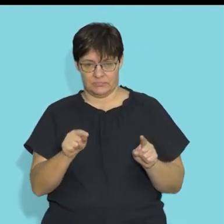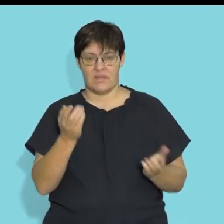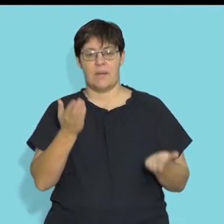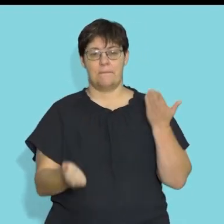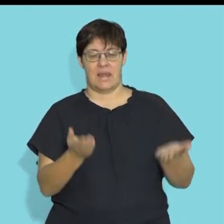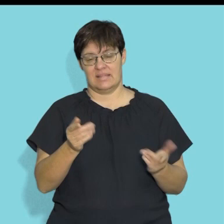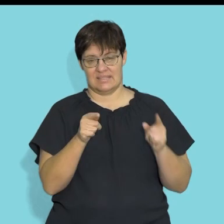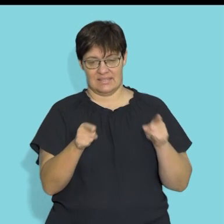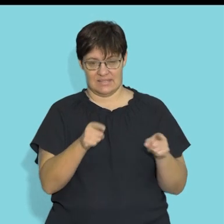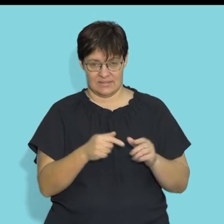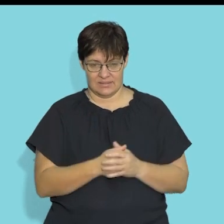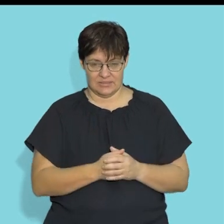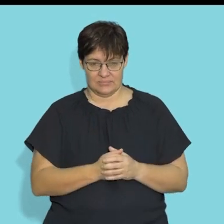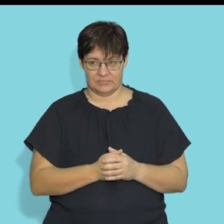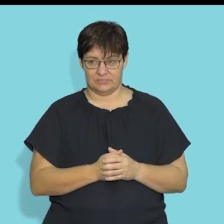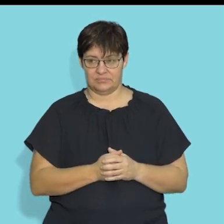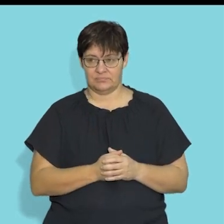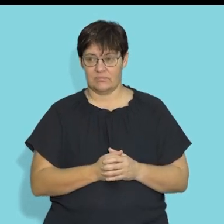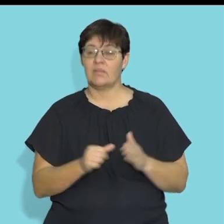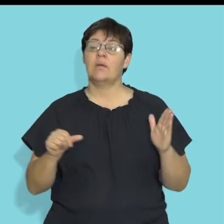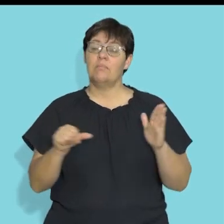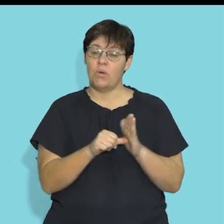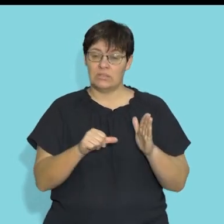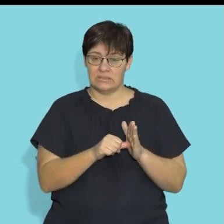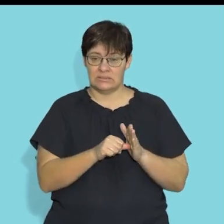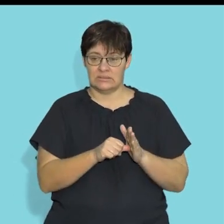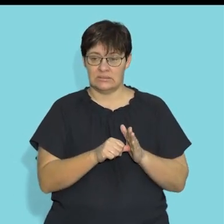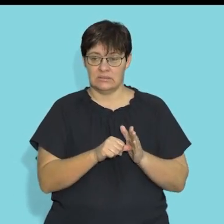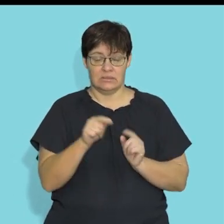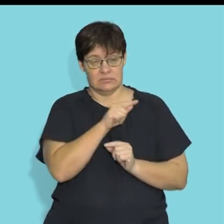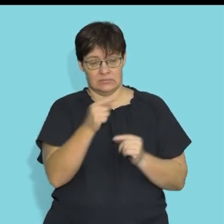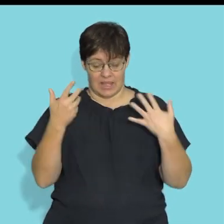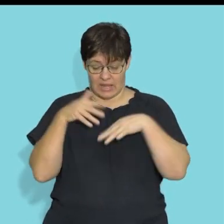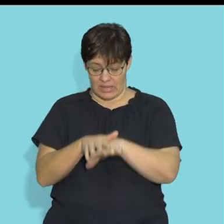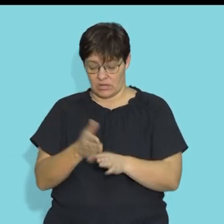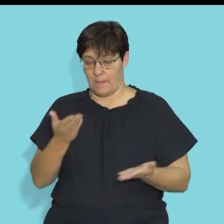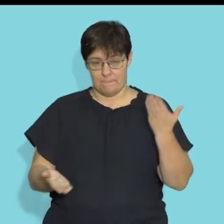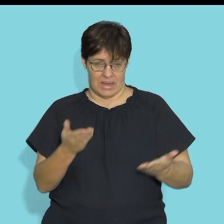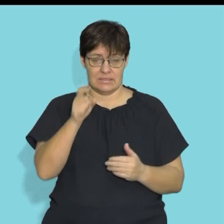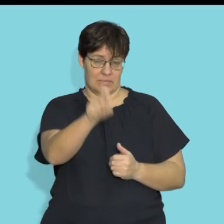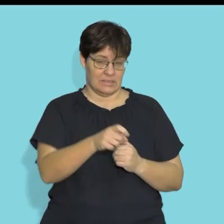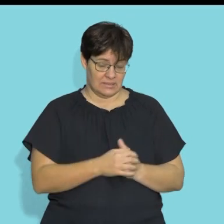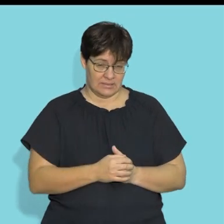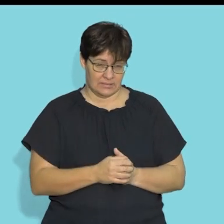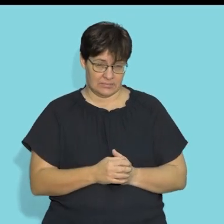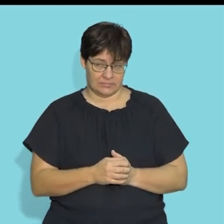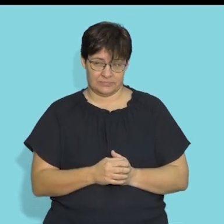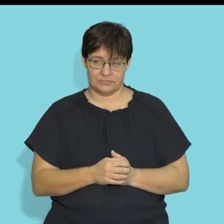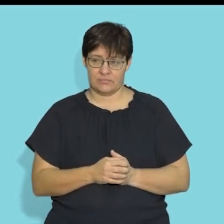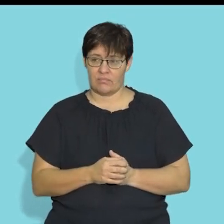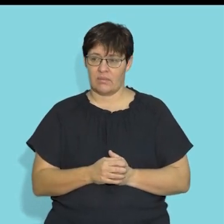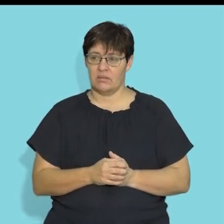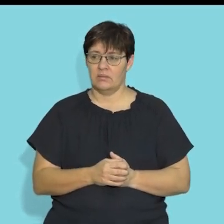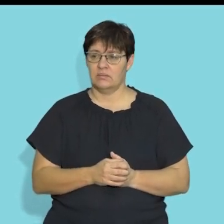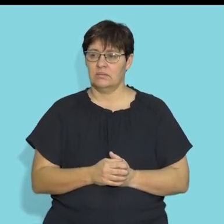a balanced reaction. It is very important that the reaction is balanced. Now, if we